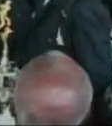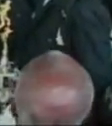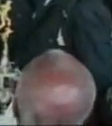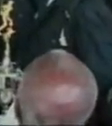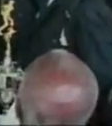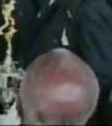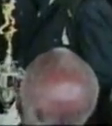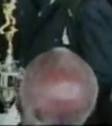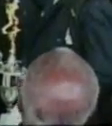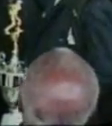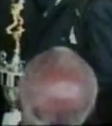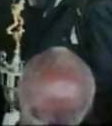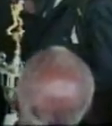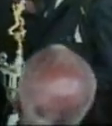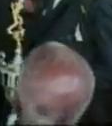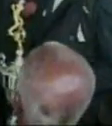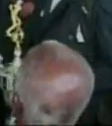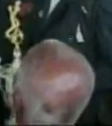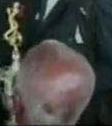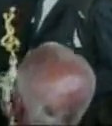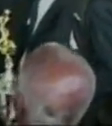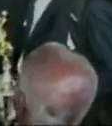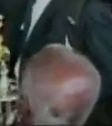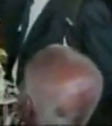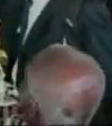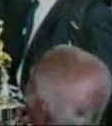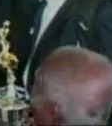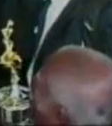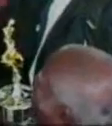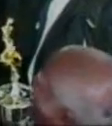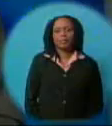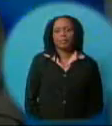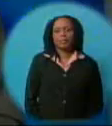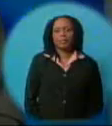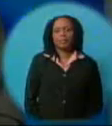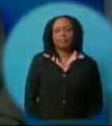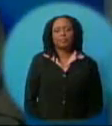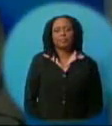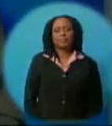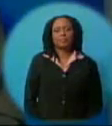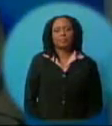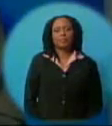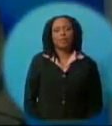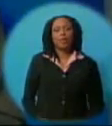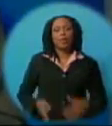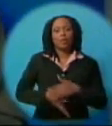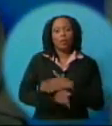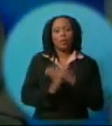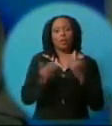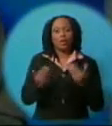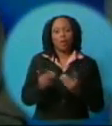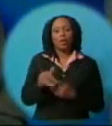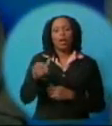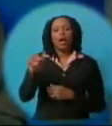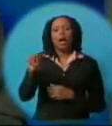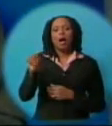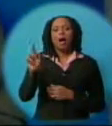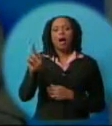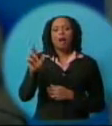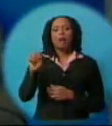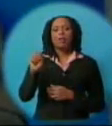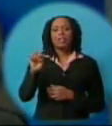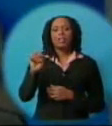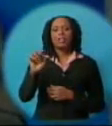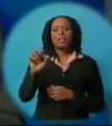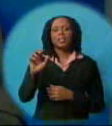of the world. Andy Thornhill, CBC Sports. Back to football, Arsenal started